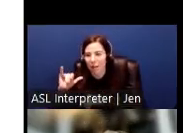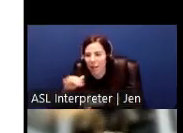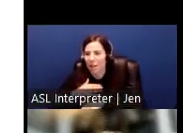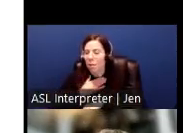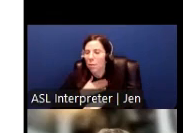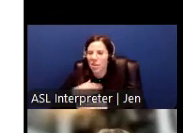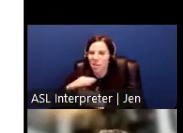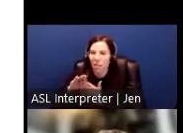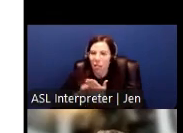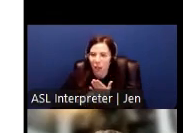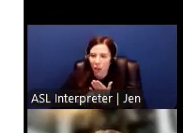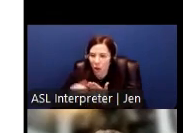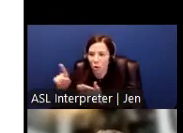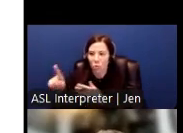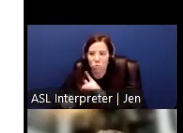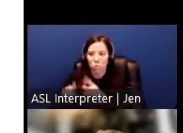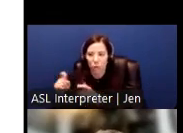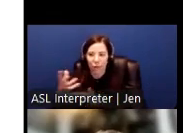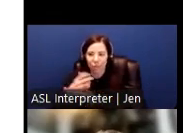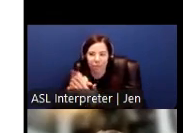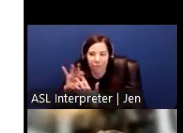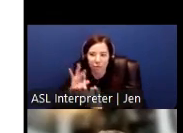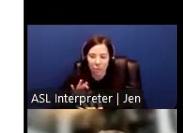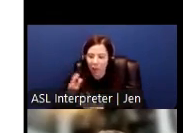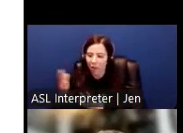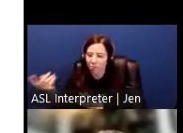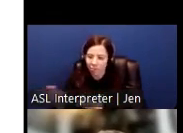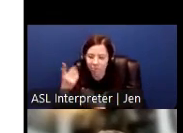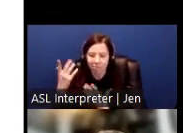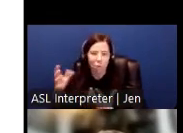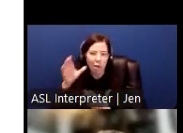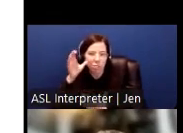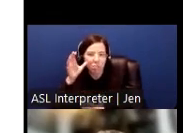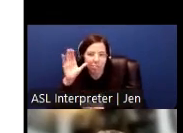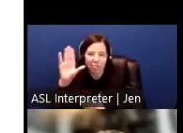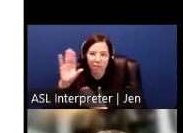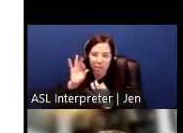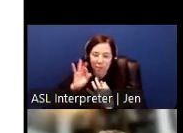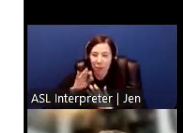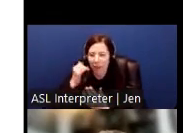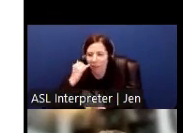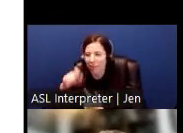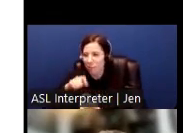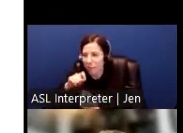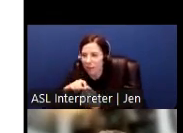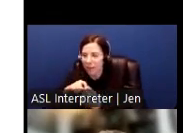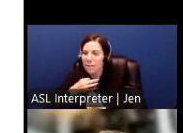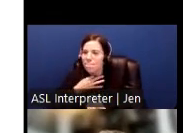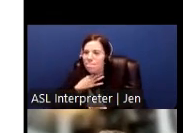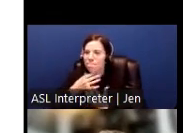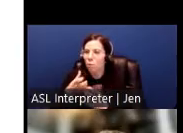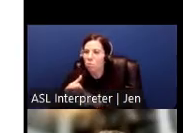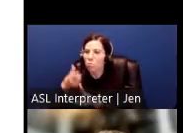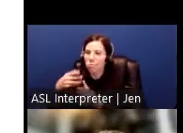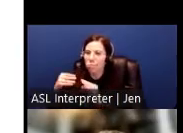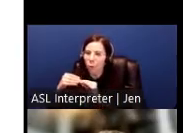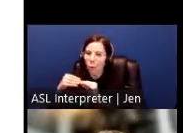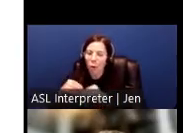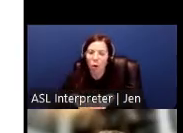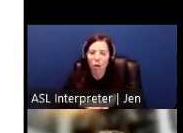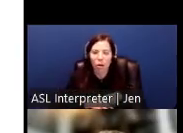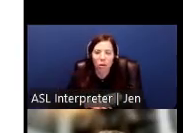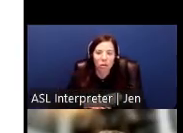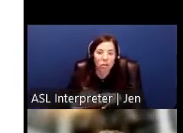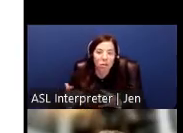survey. We are always wanting to know more if there's something specific that you want us to expand on, if you want us